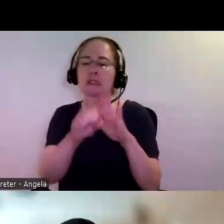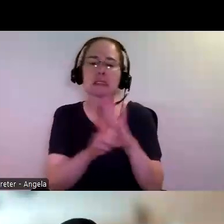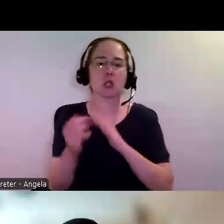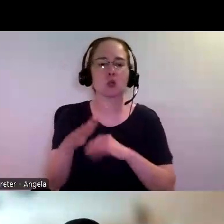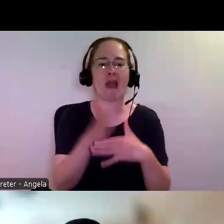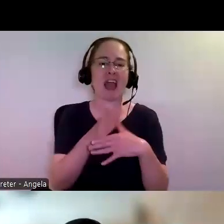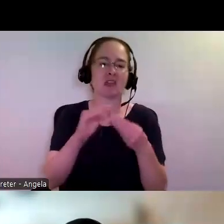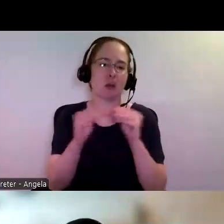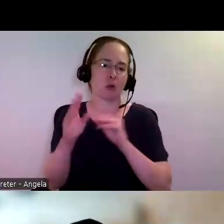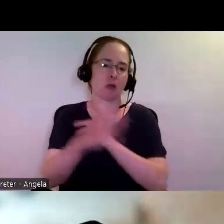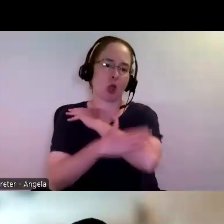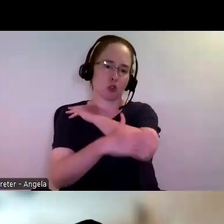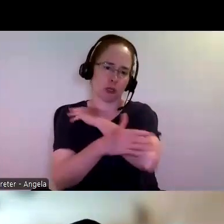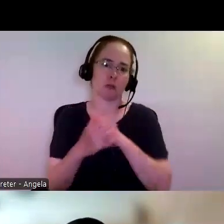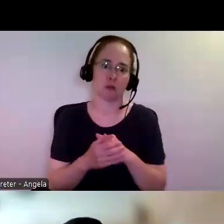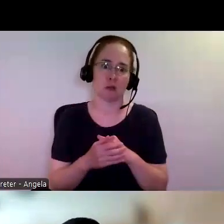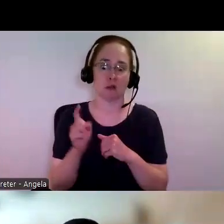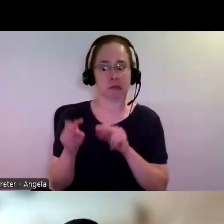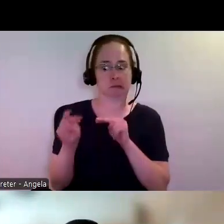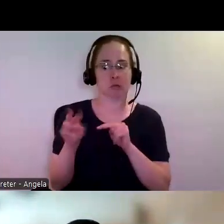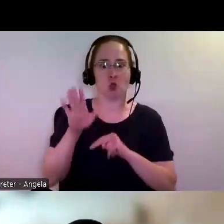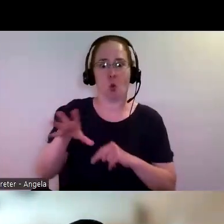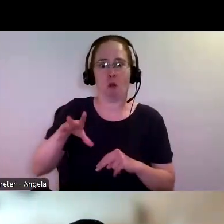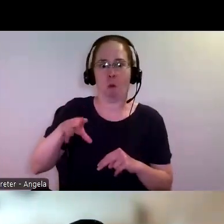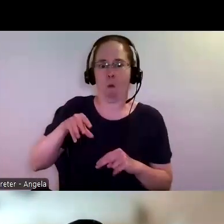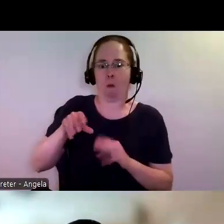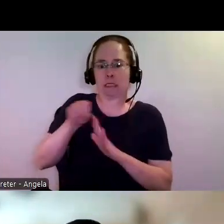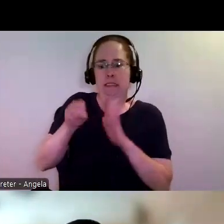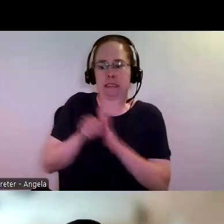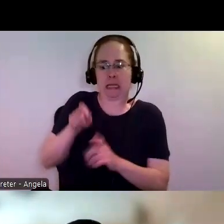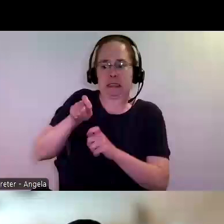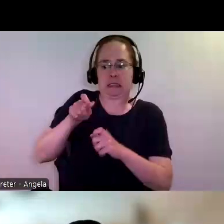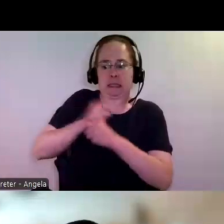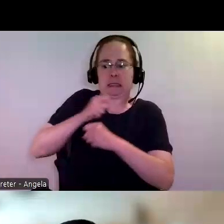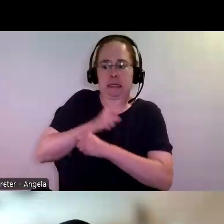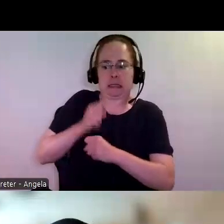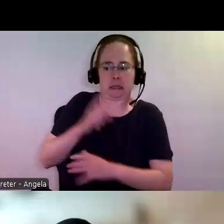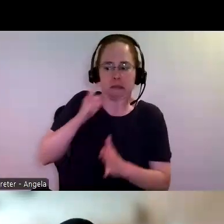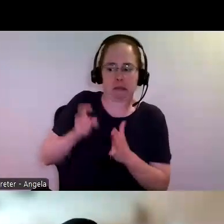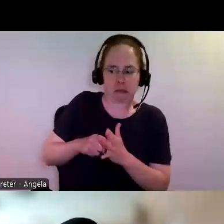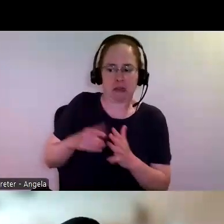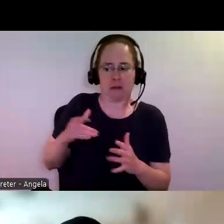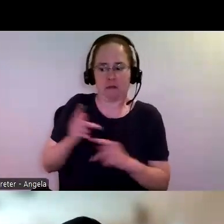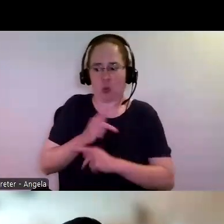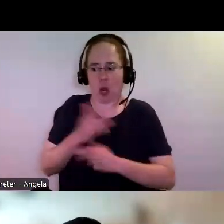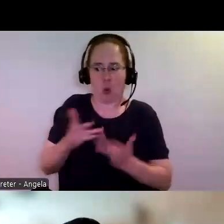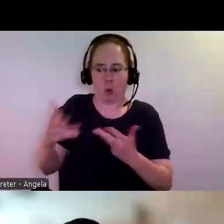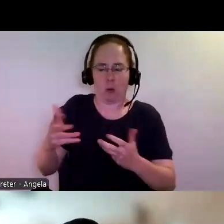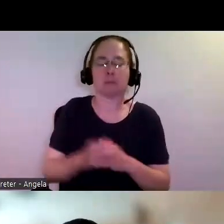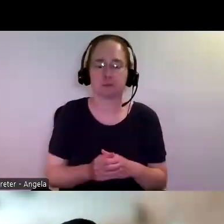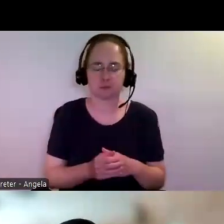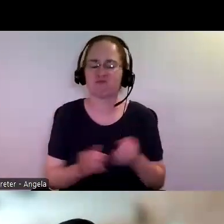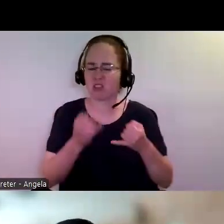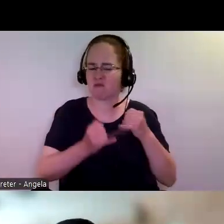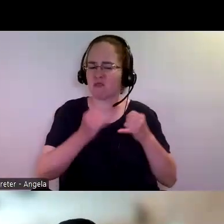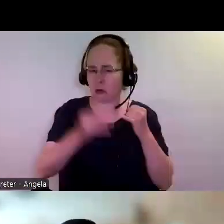So you have to kind of look at your own statistics to understand what the trends will be. And then the final thing I just wanted to bring up as kind